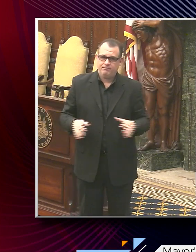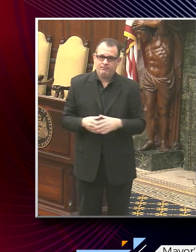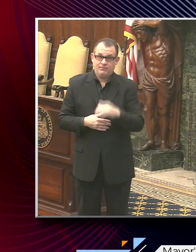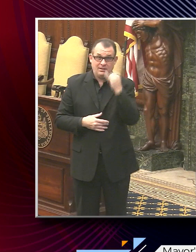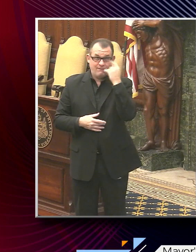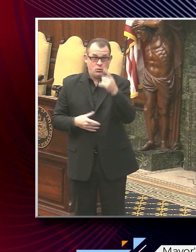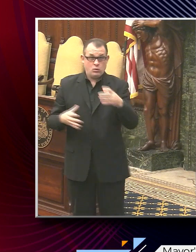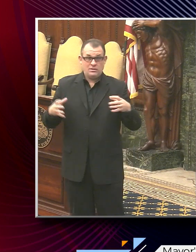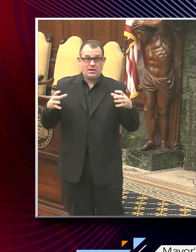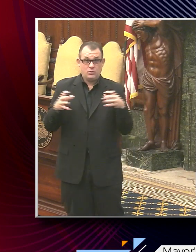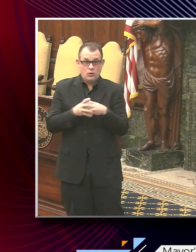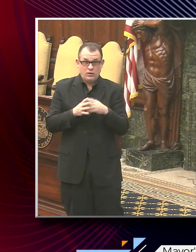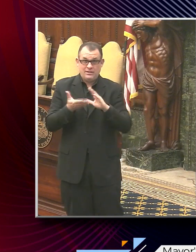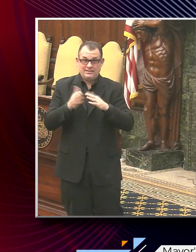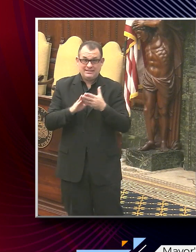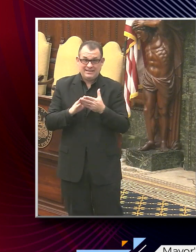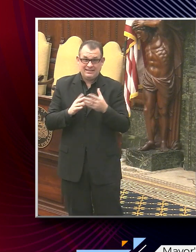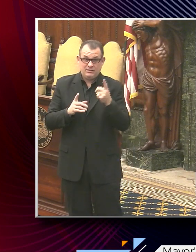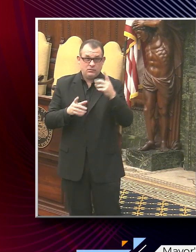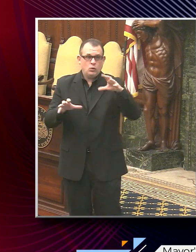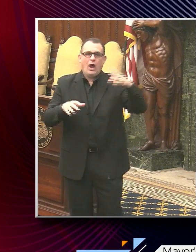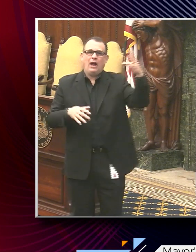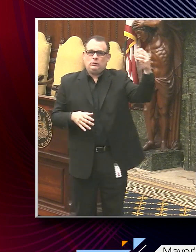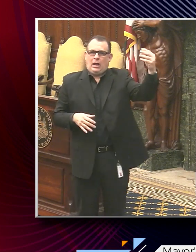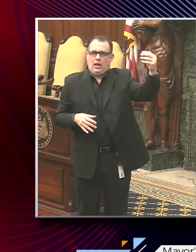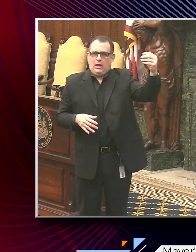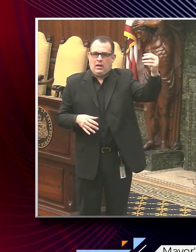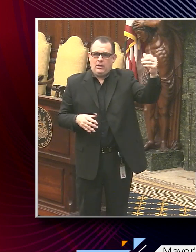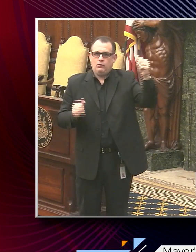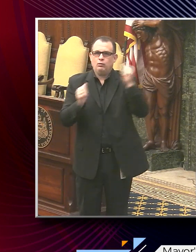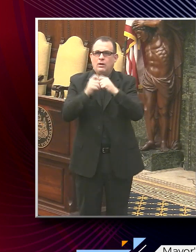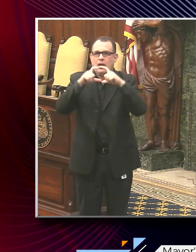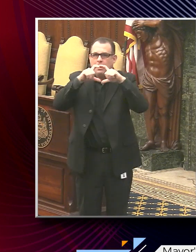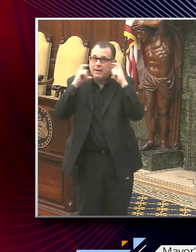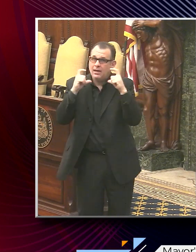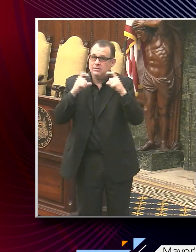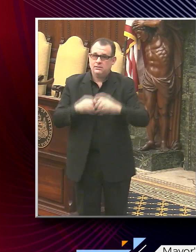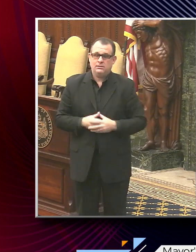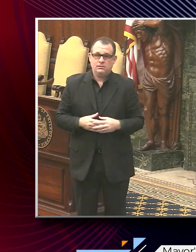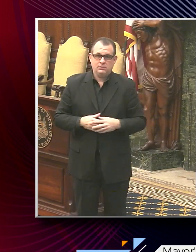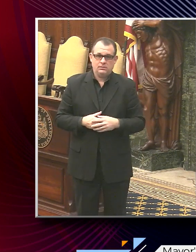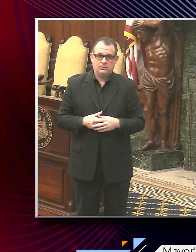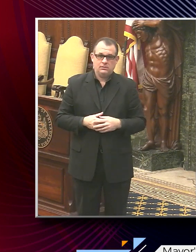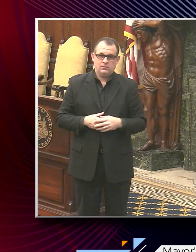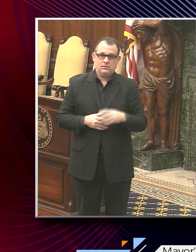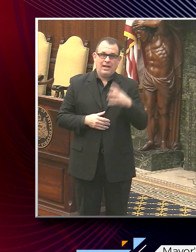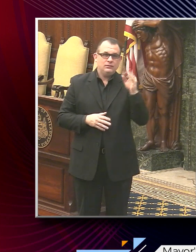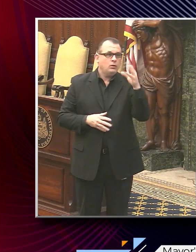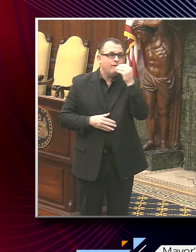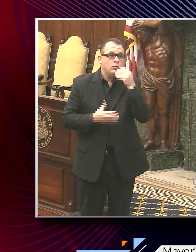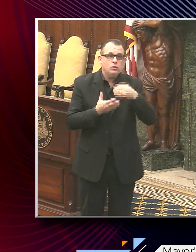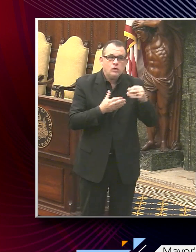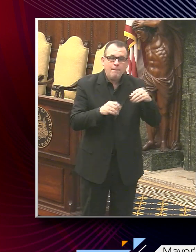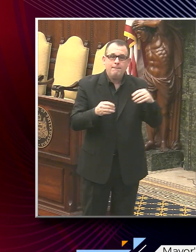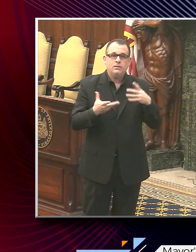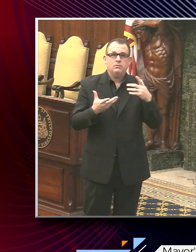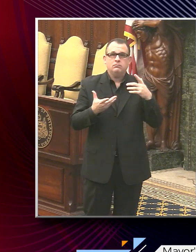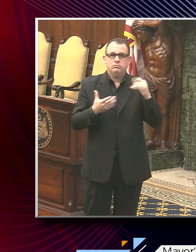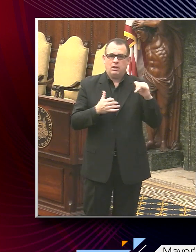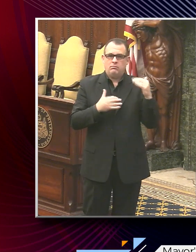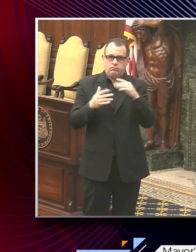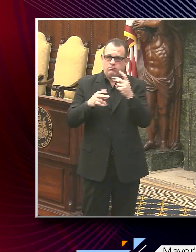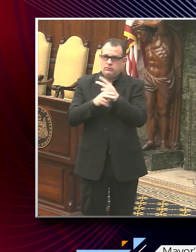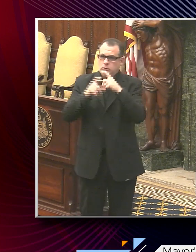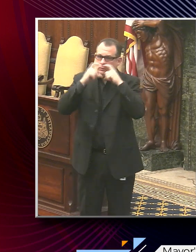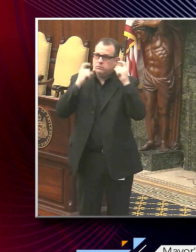here in the city, do it outside and do it with masks. And if you go out for errands, make sure you wear a mask everywhere. So more information